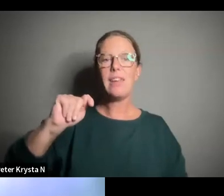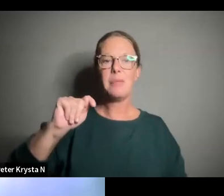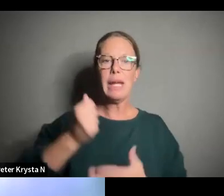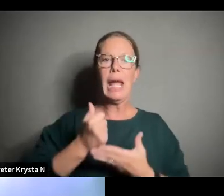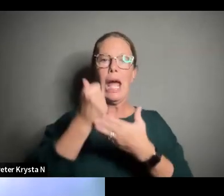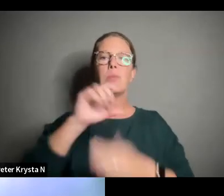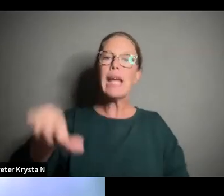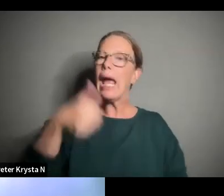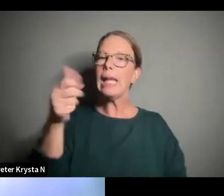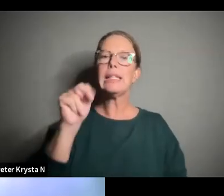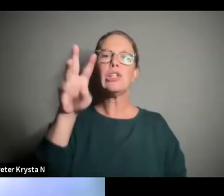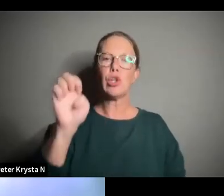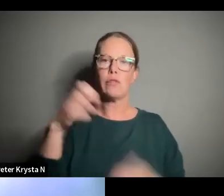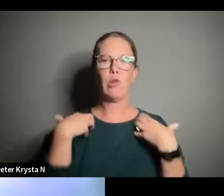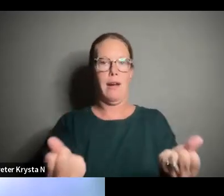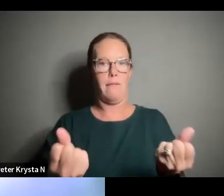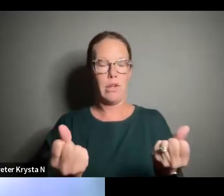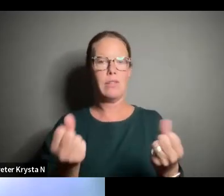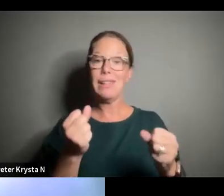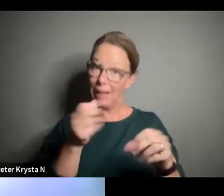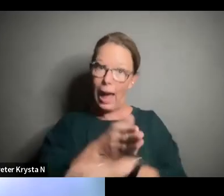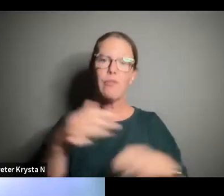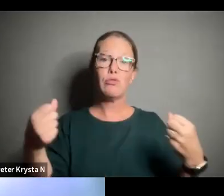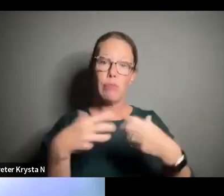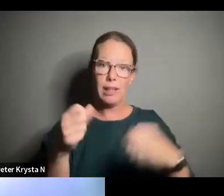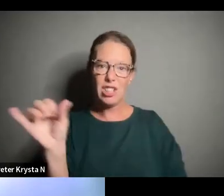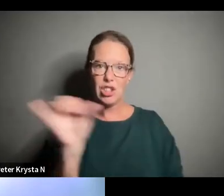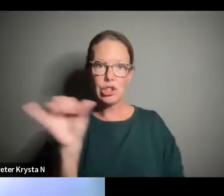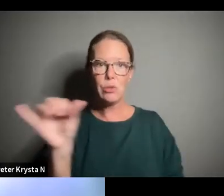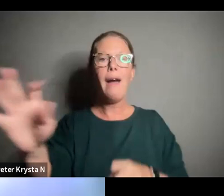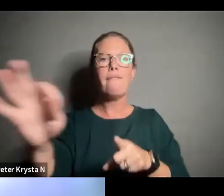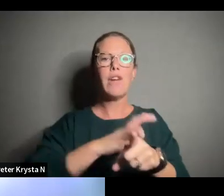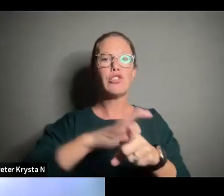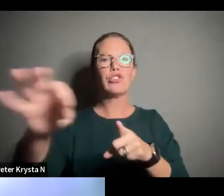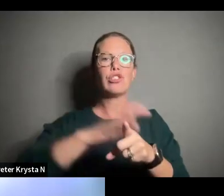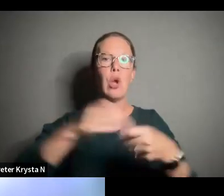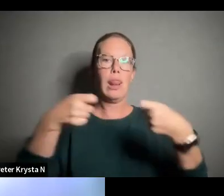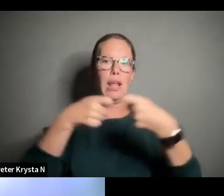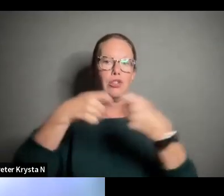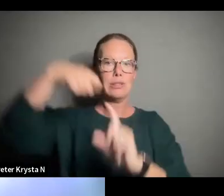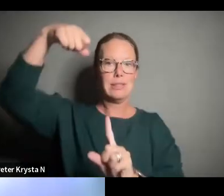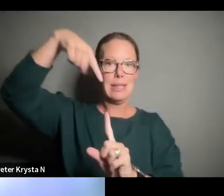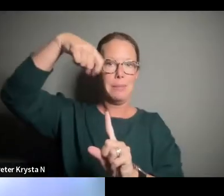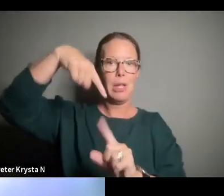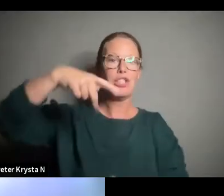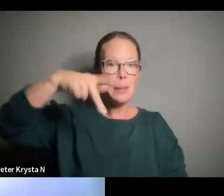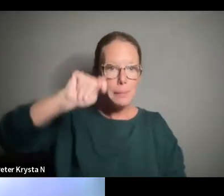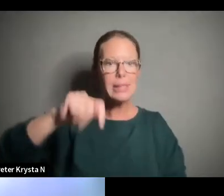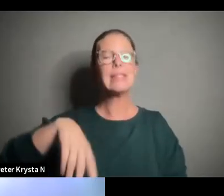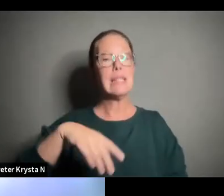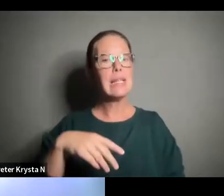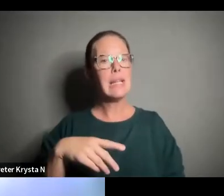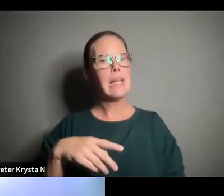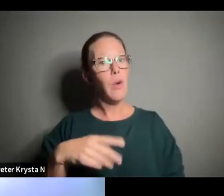any nerve to recover, even after radiation. Functional electrostimulation as physical therapy, such as a TENS unit, helps